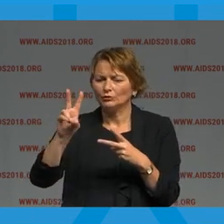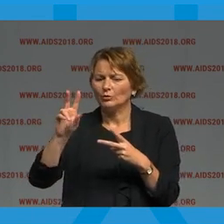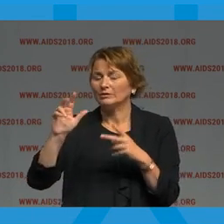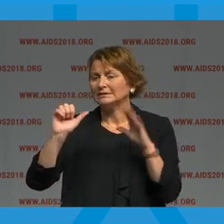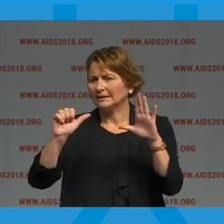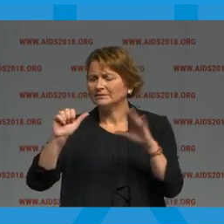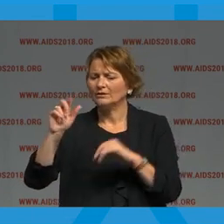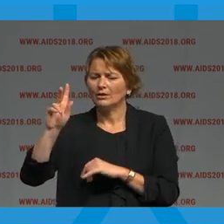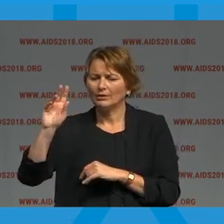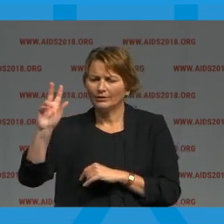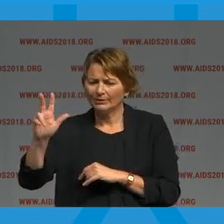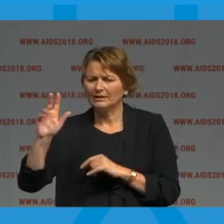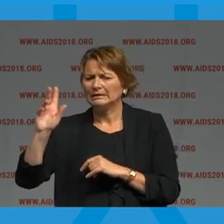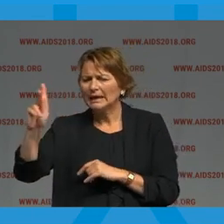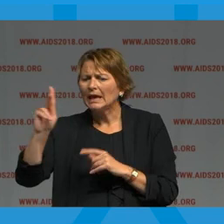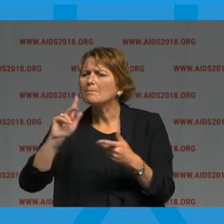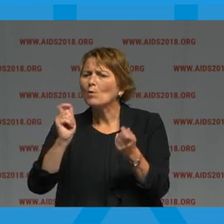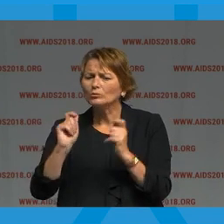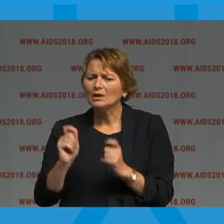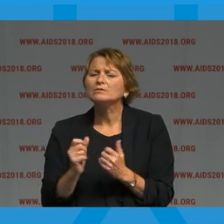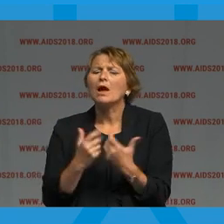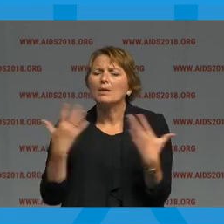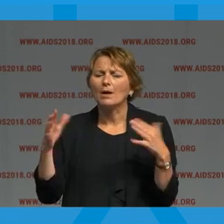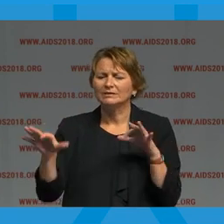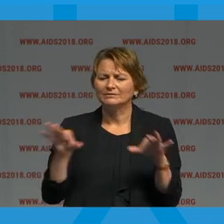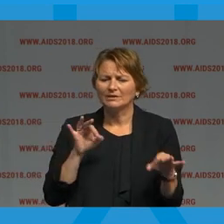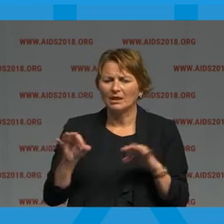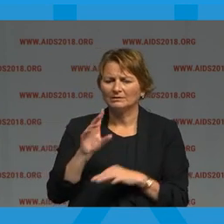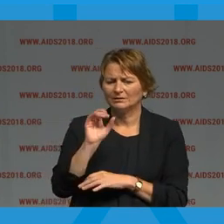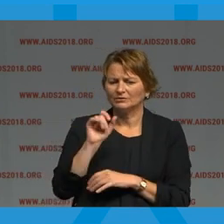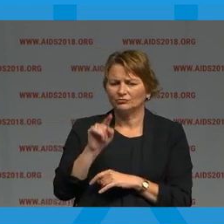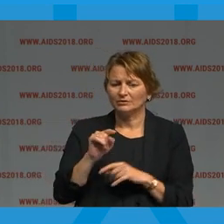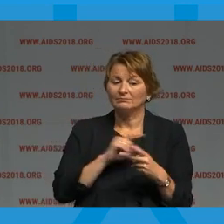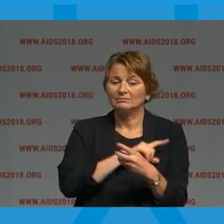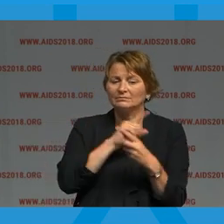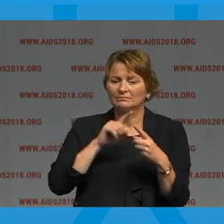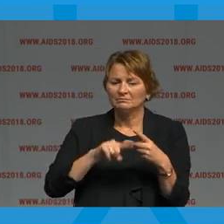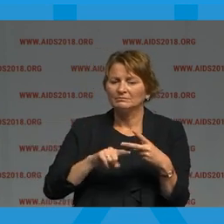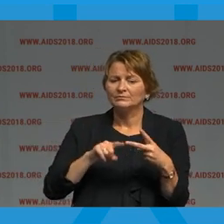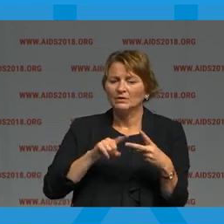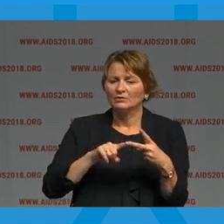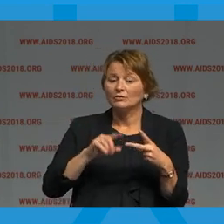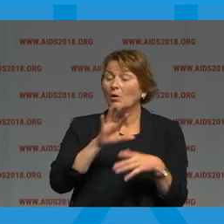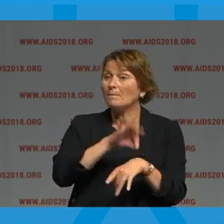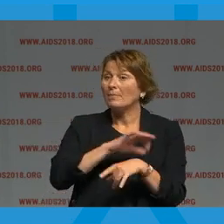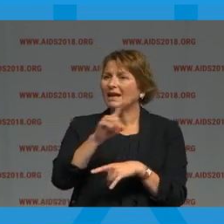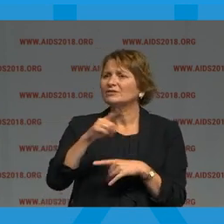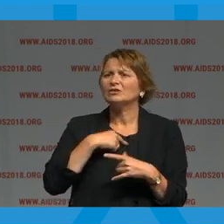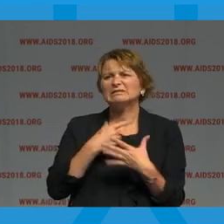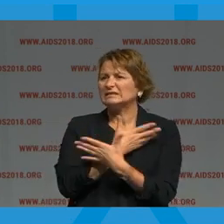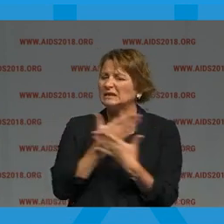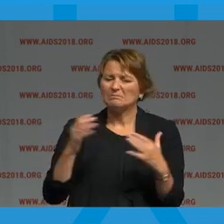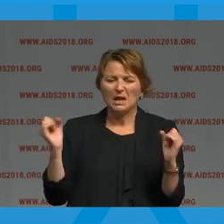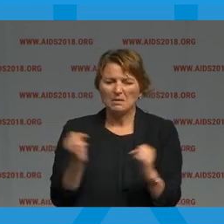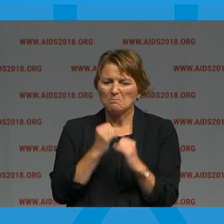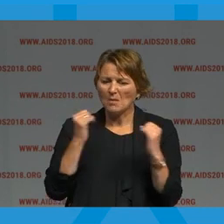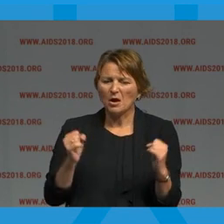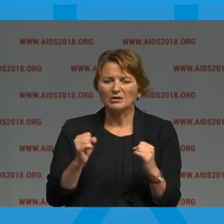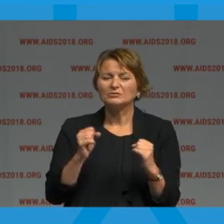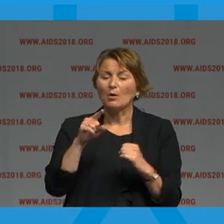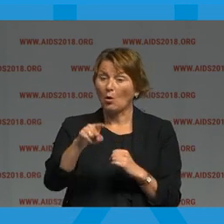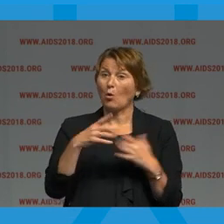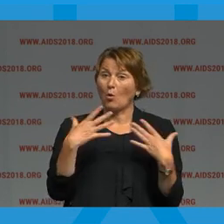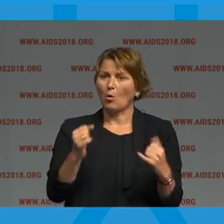studies. A main question is for patients failing a non-nucleoside-based regime, is it safe to switch to integrase inhibitors